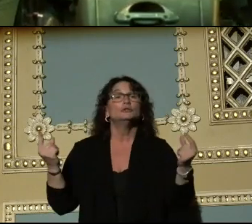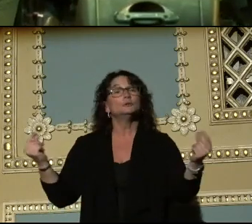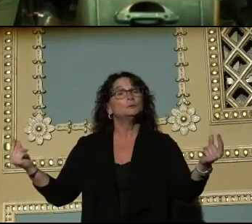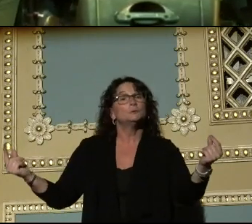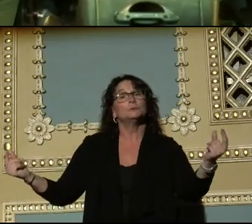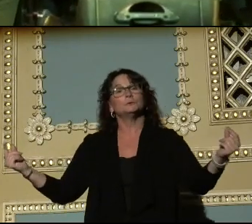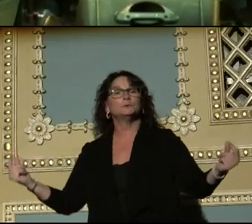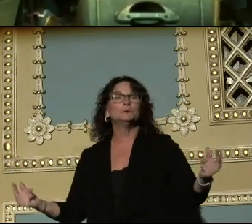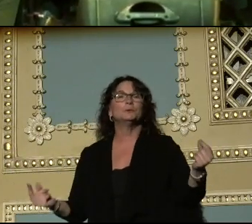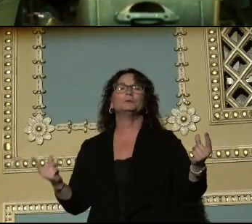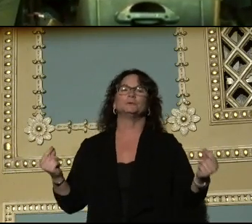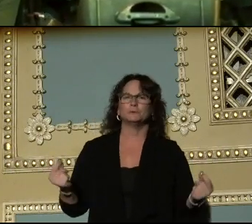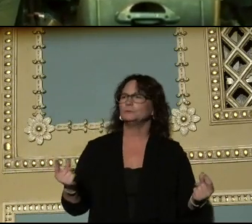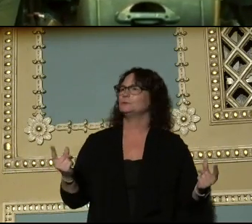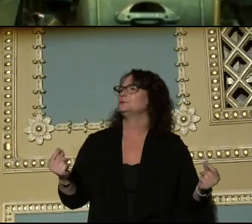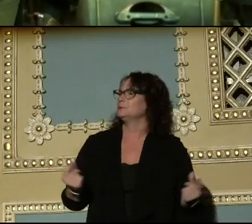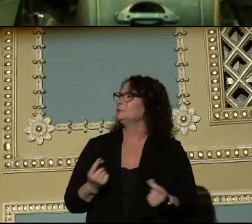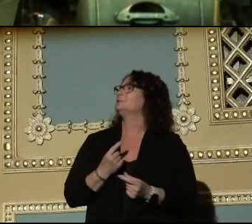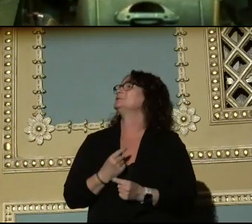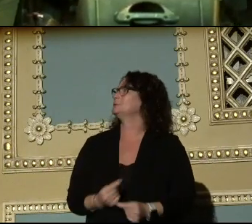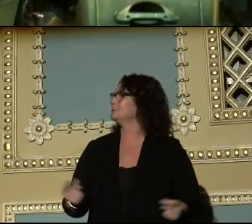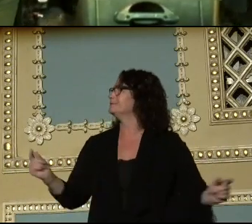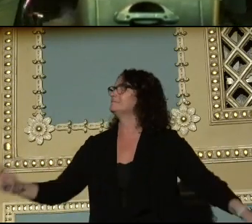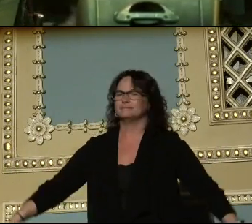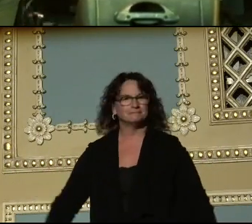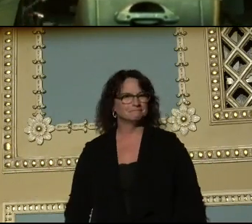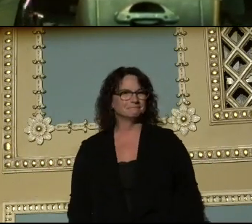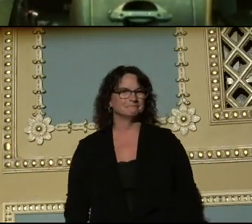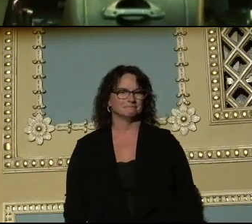do do do do do do do. Ow!